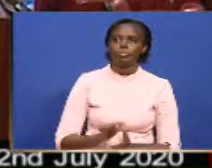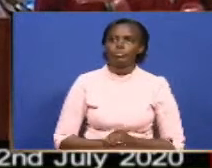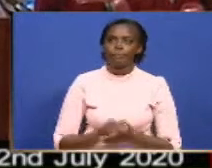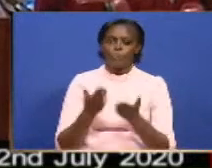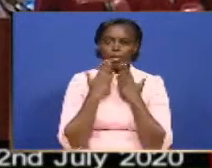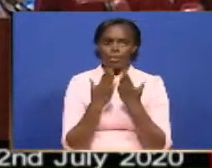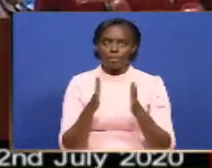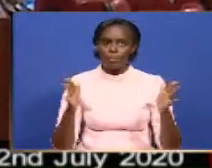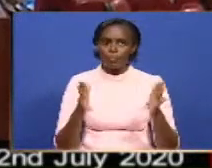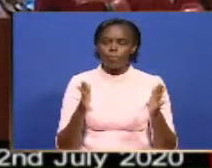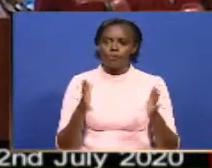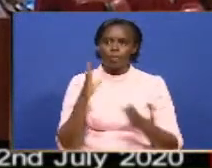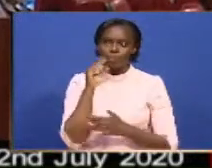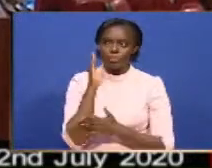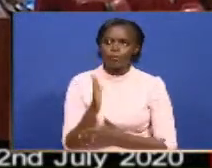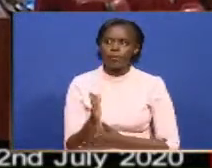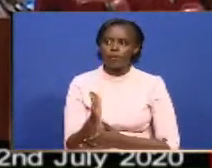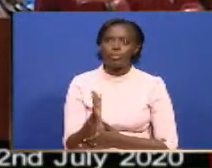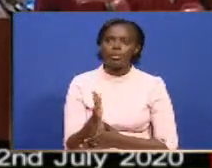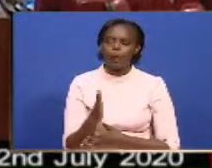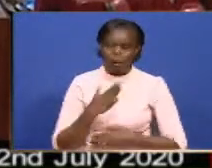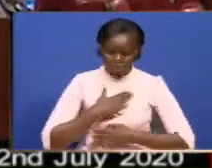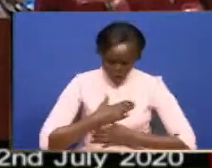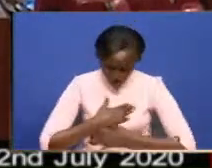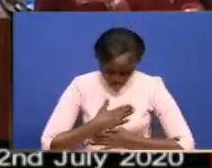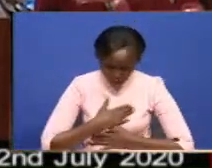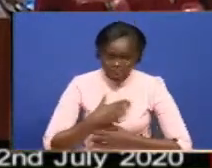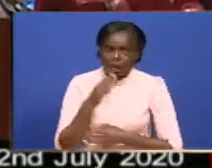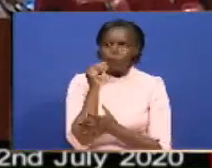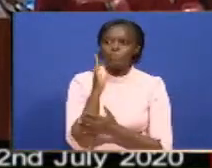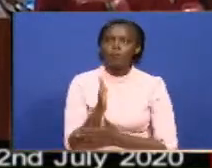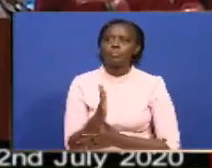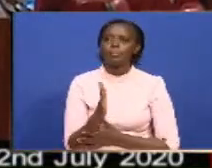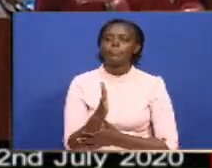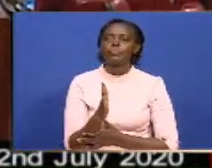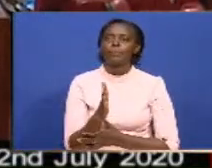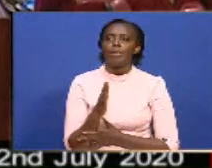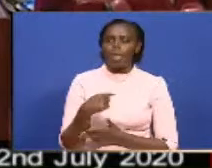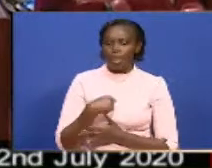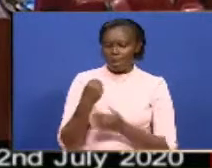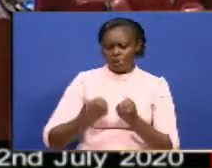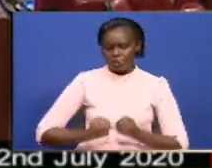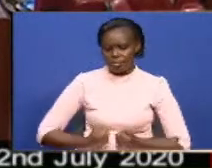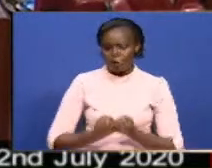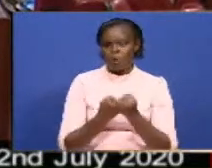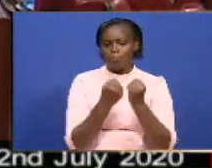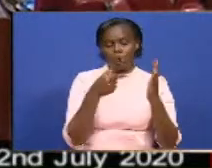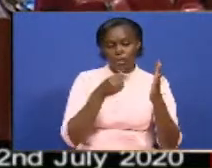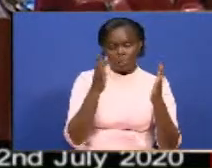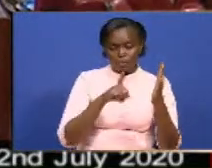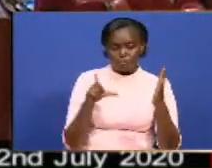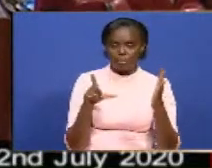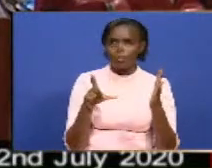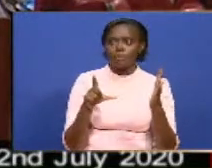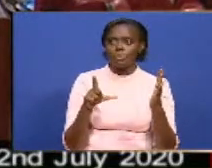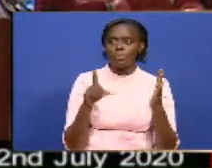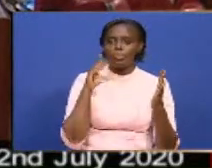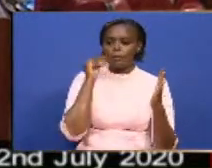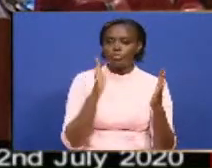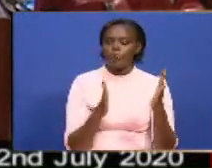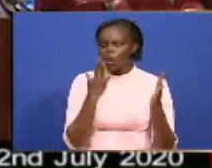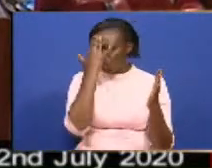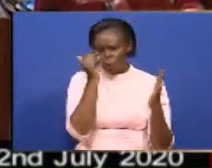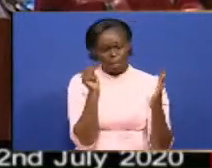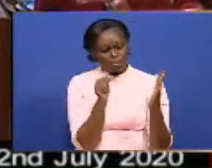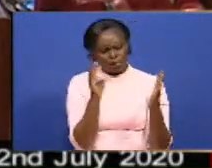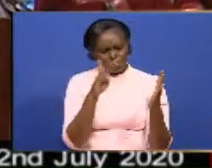Thank you very much, Madam Speaker. And Honorable Speaker, I do support this bill, Honorable Speaker, because it is